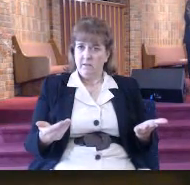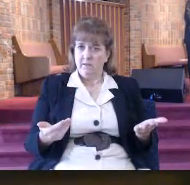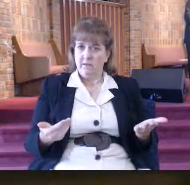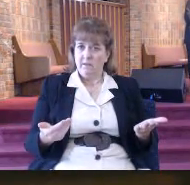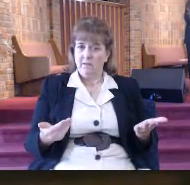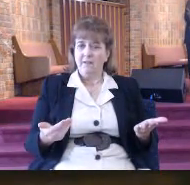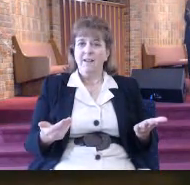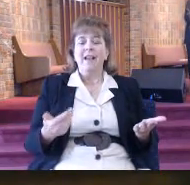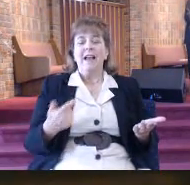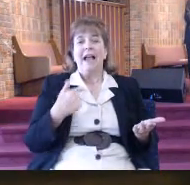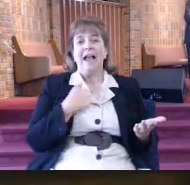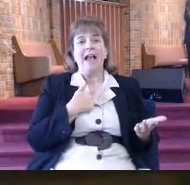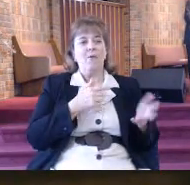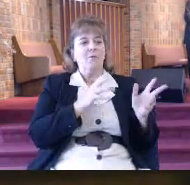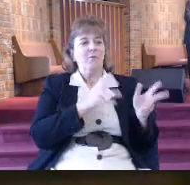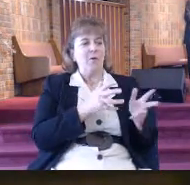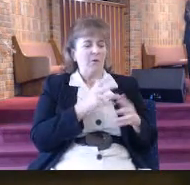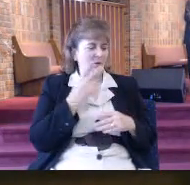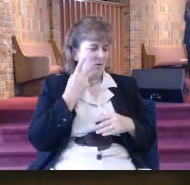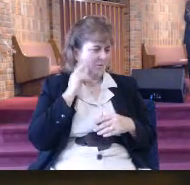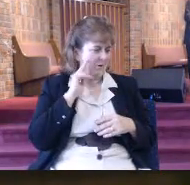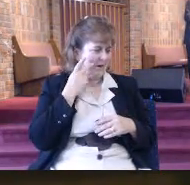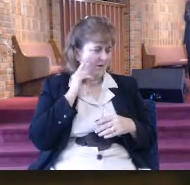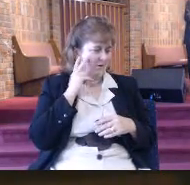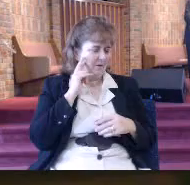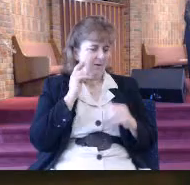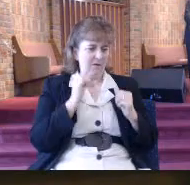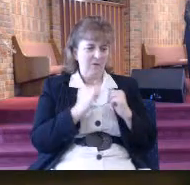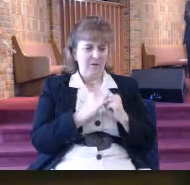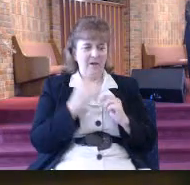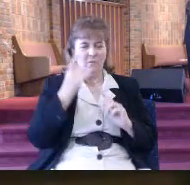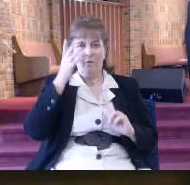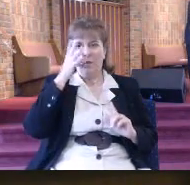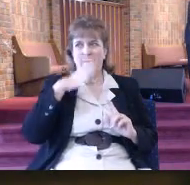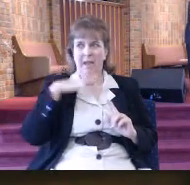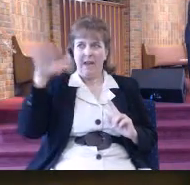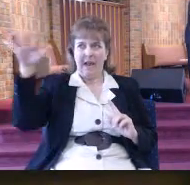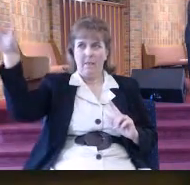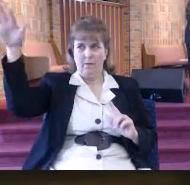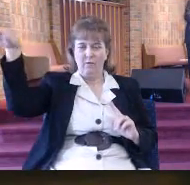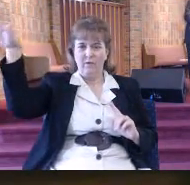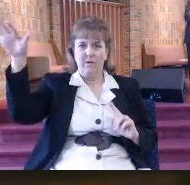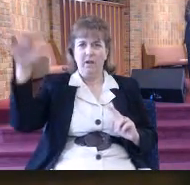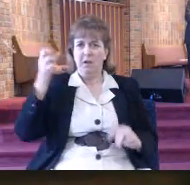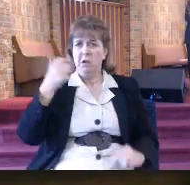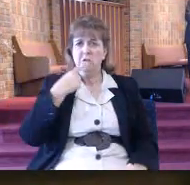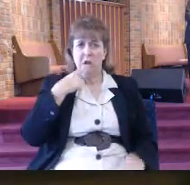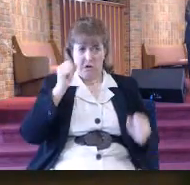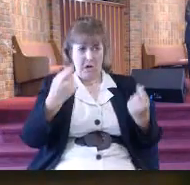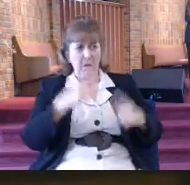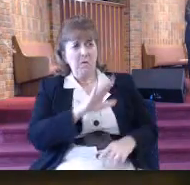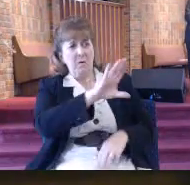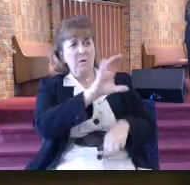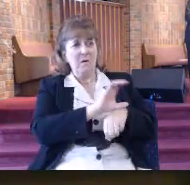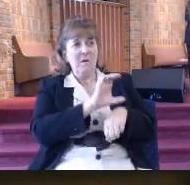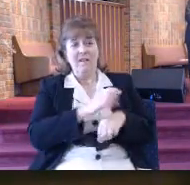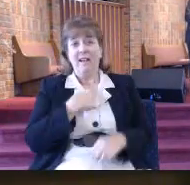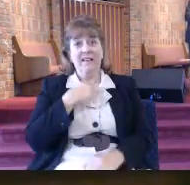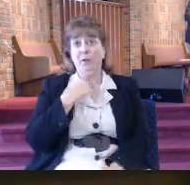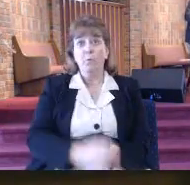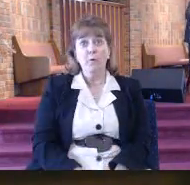I was having this conversation a couple of days ago with a man in the community, and he said, well, that could happen in your church. I said, no, it